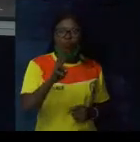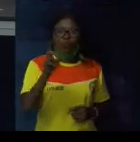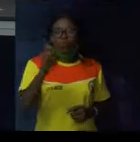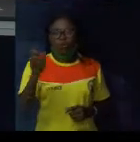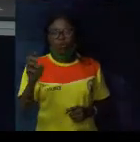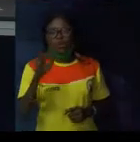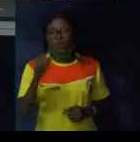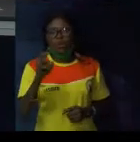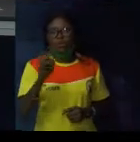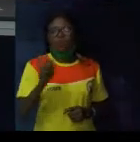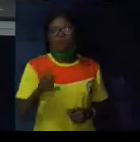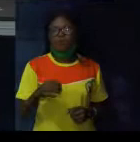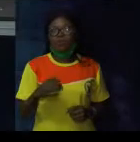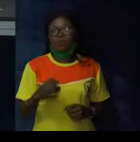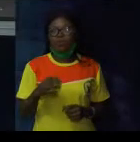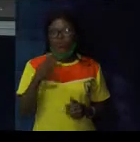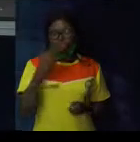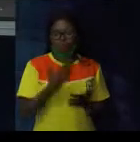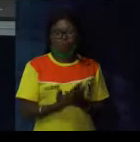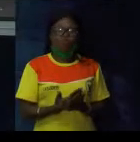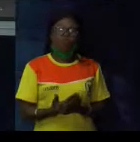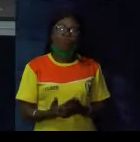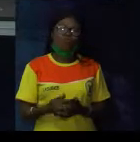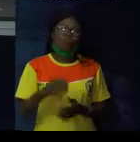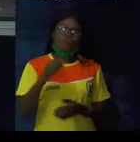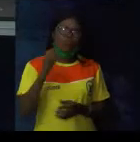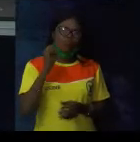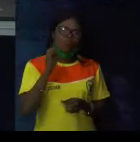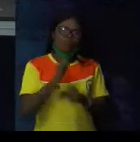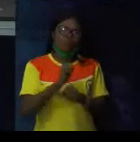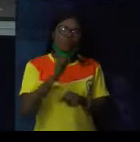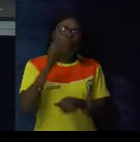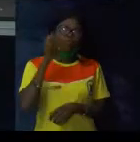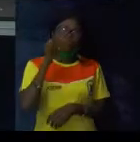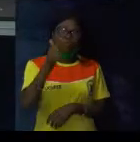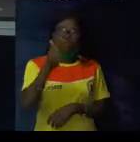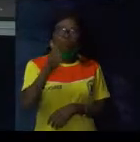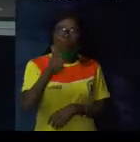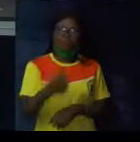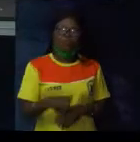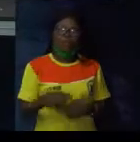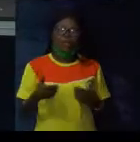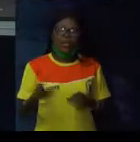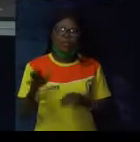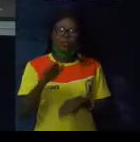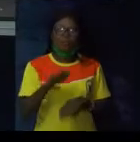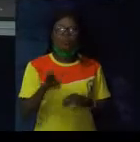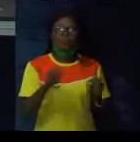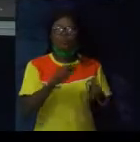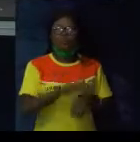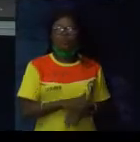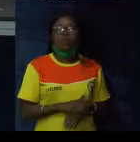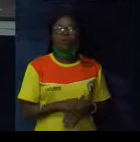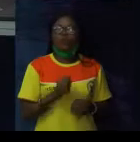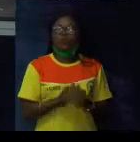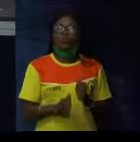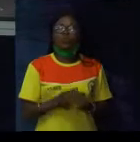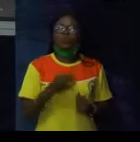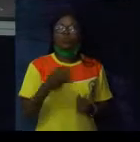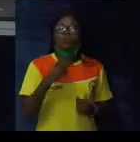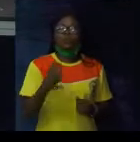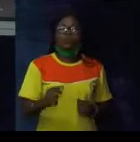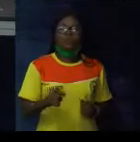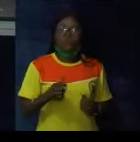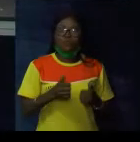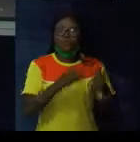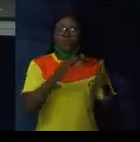is 212 degrees on the Fahrenheit scale. Good job you. That was easy for you. Let's